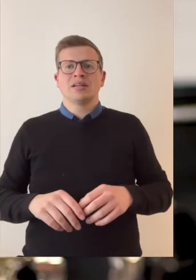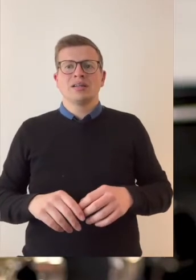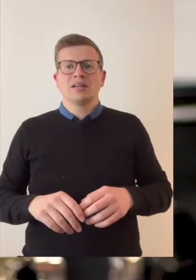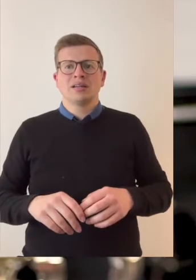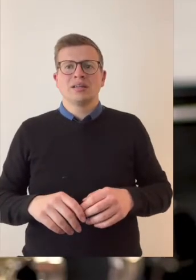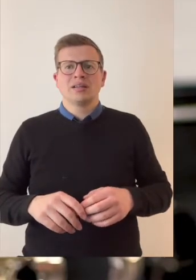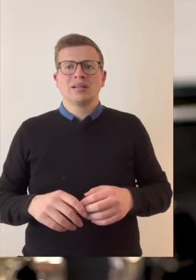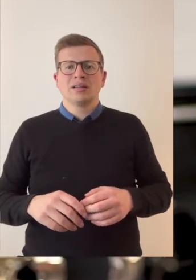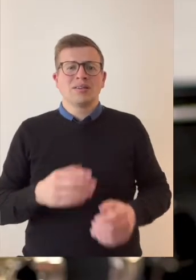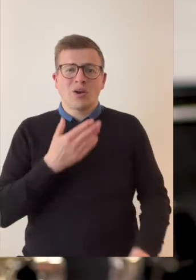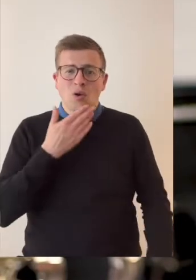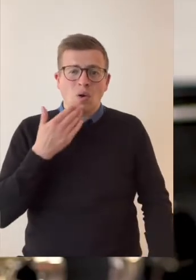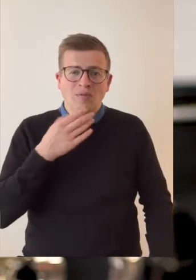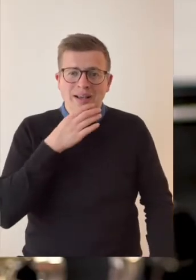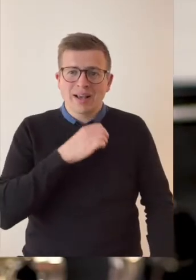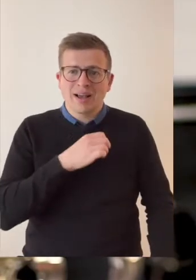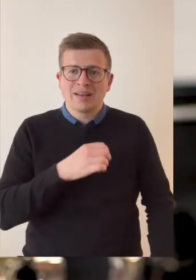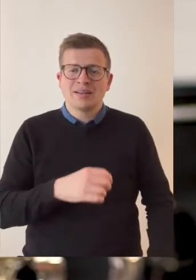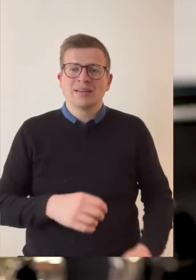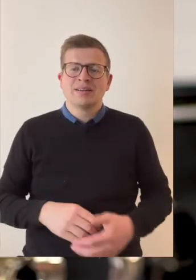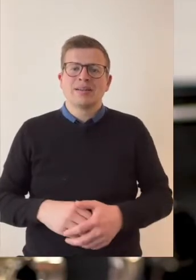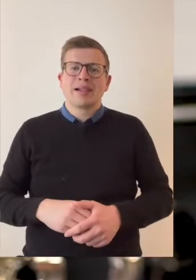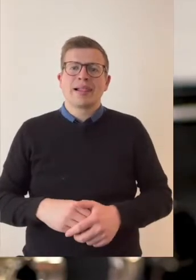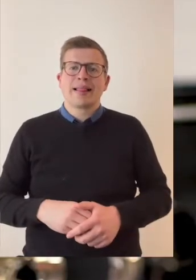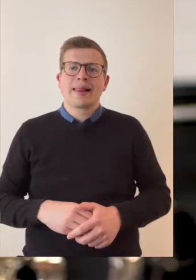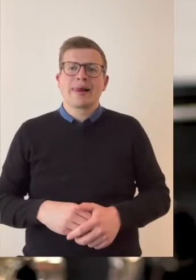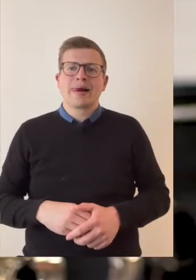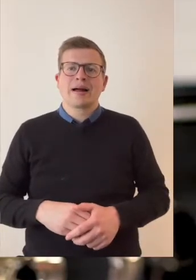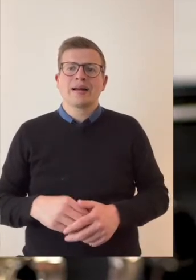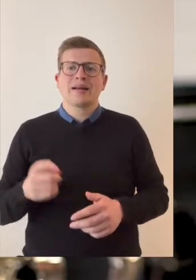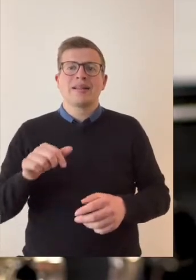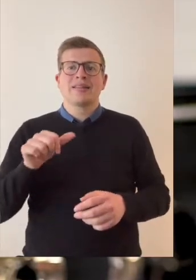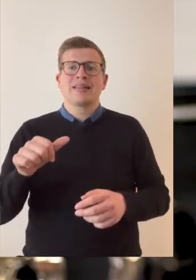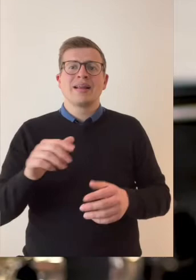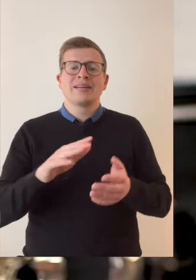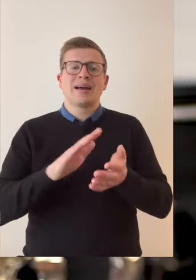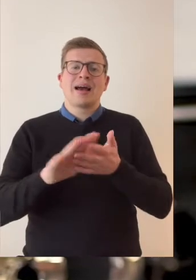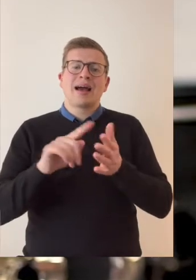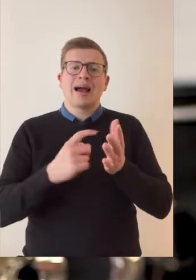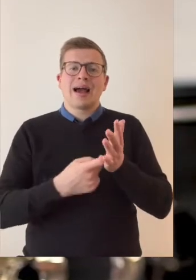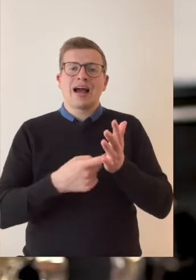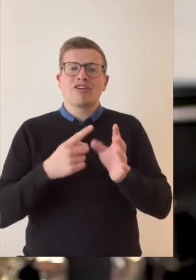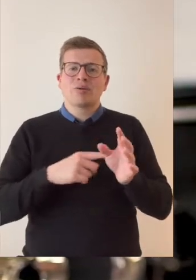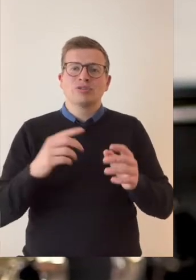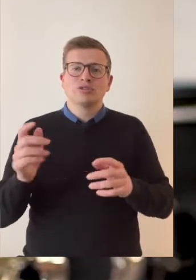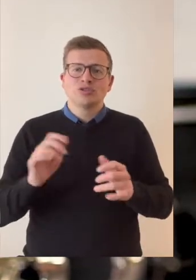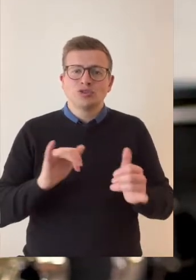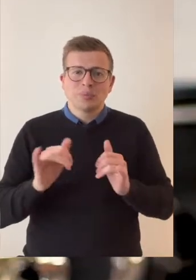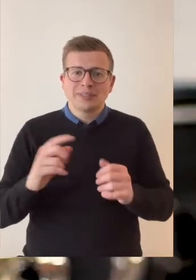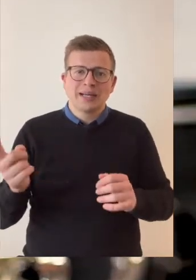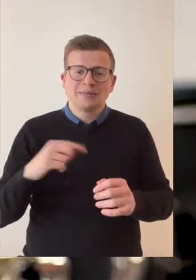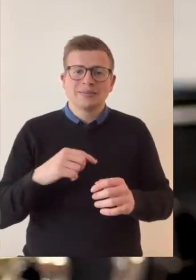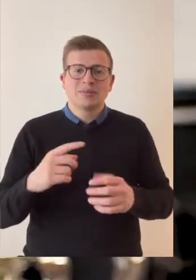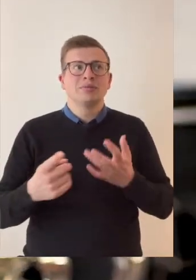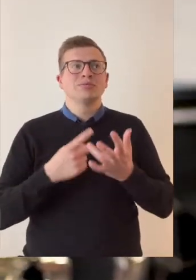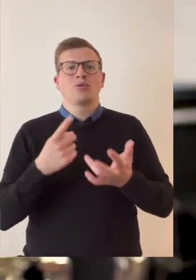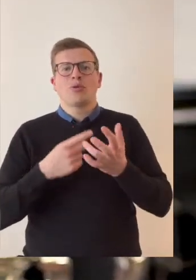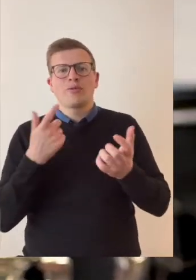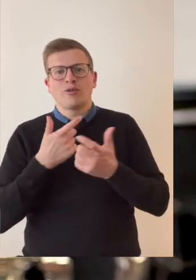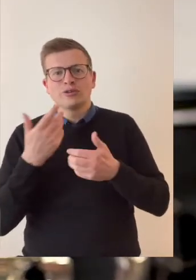was a lovely guy, Mr. Ted, and then Harry would be, sometimes, you know. Yeah. Oh, that was another funny